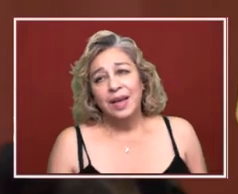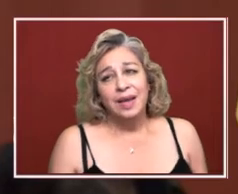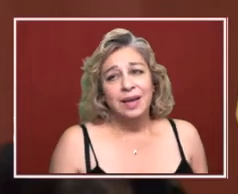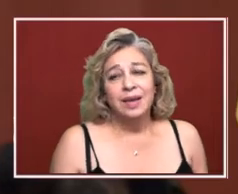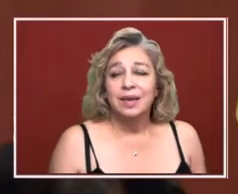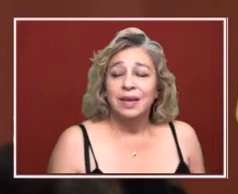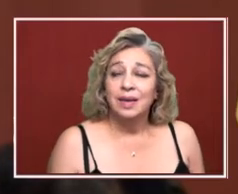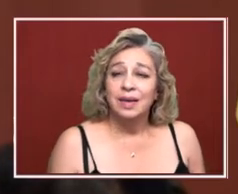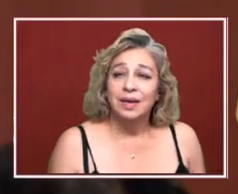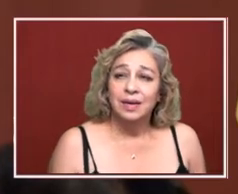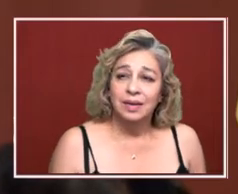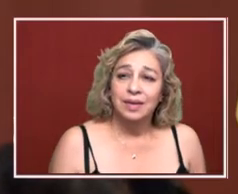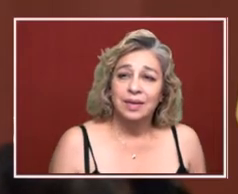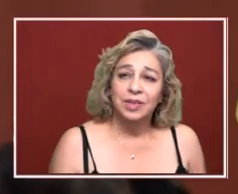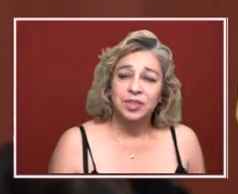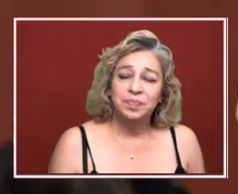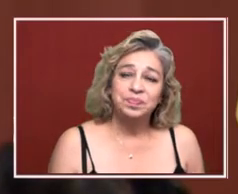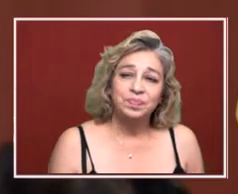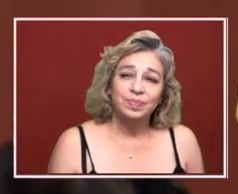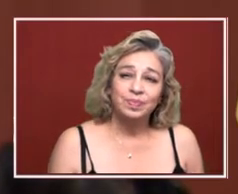haber